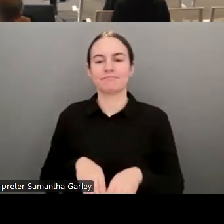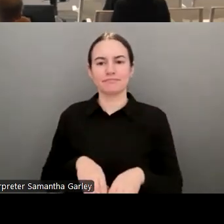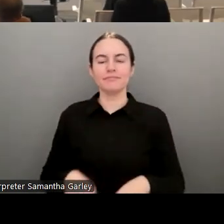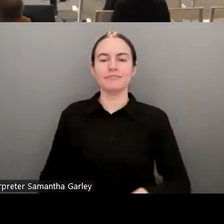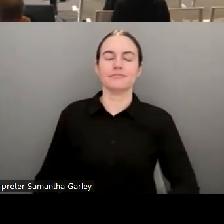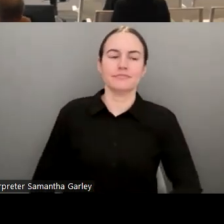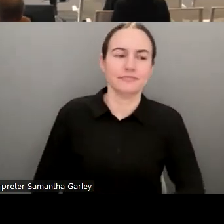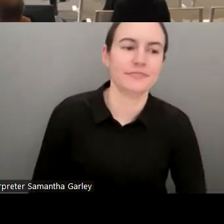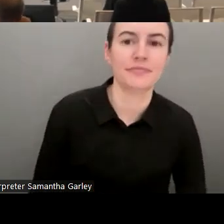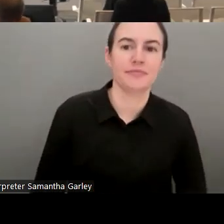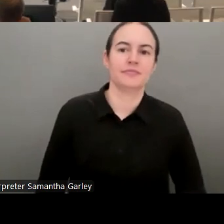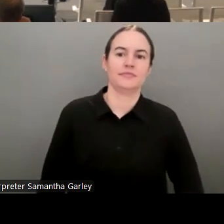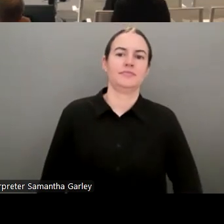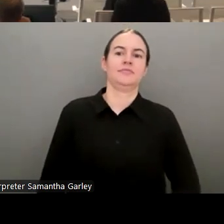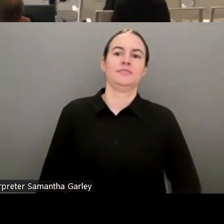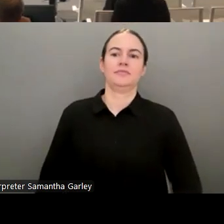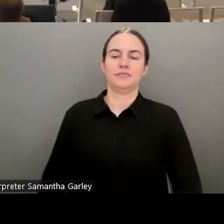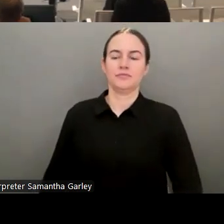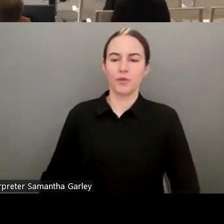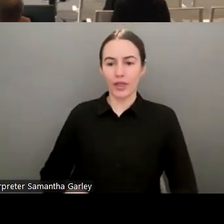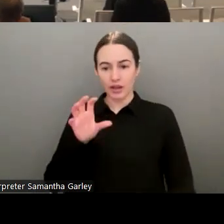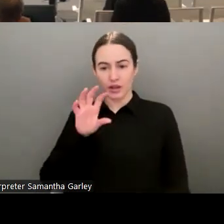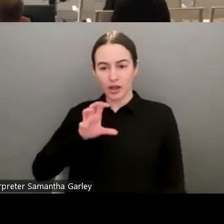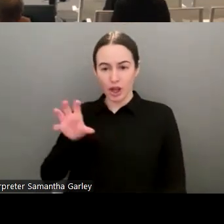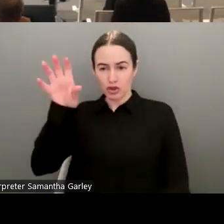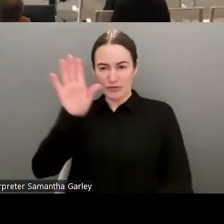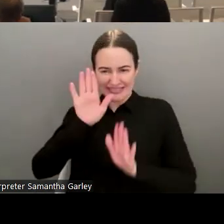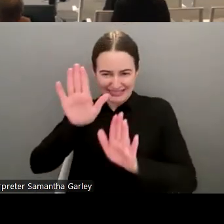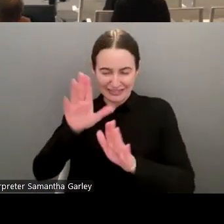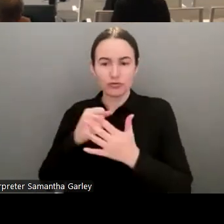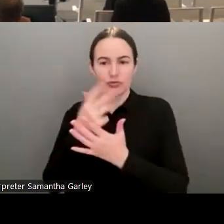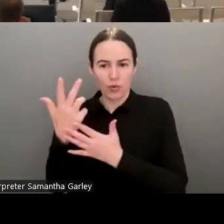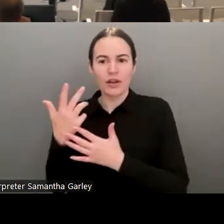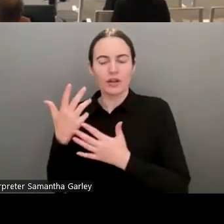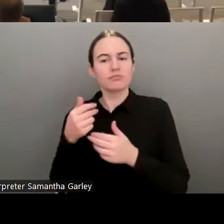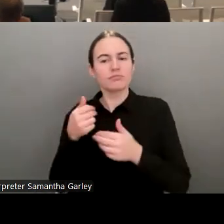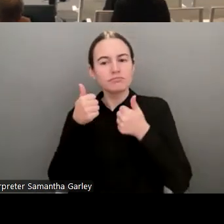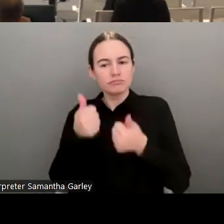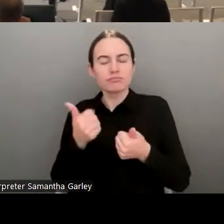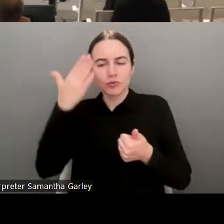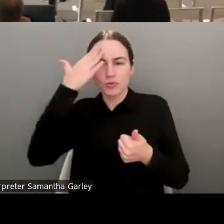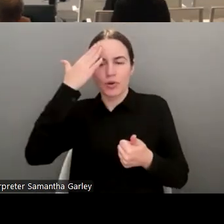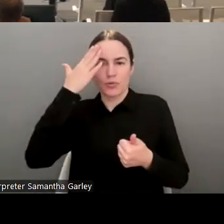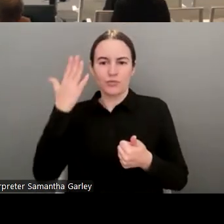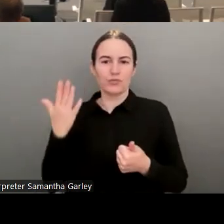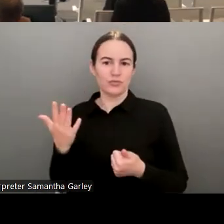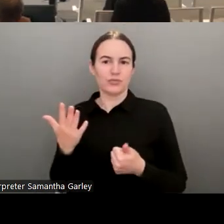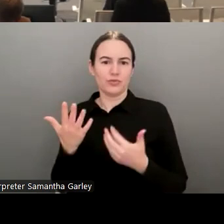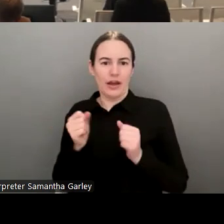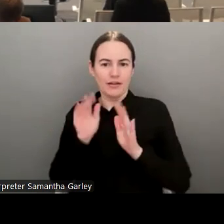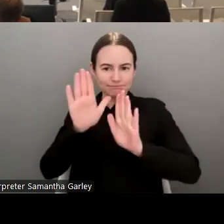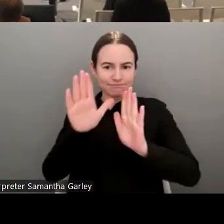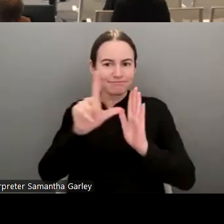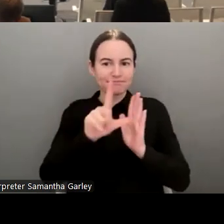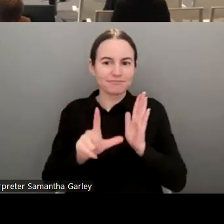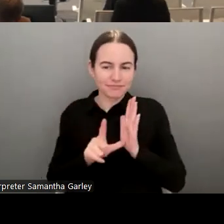national legislation in the Nordic countries. It's often important to understand the legislation also in